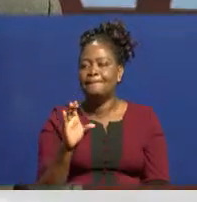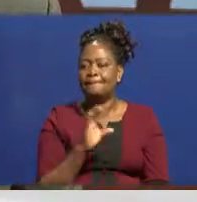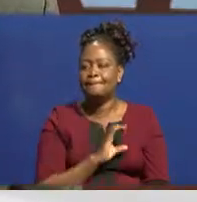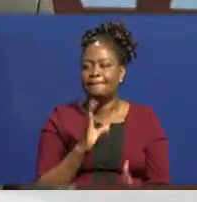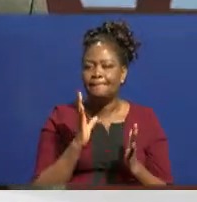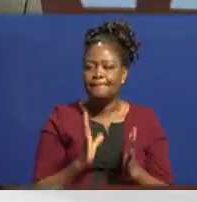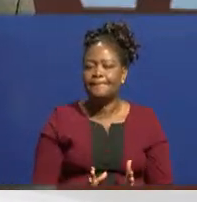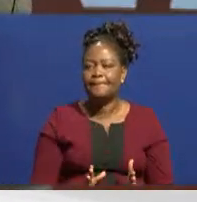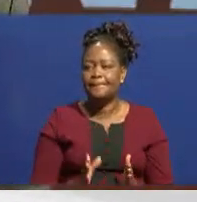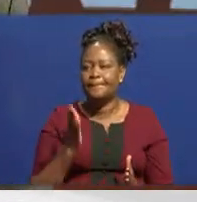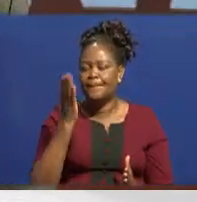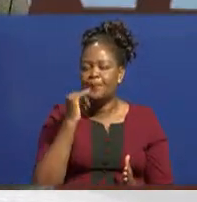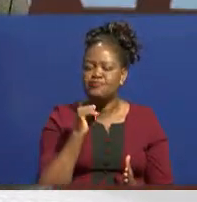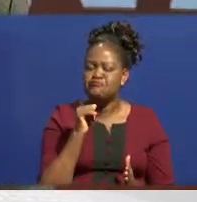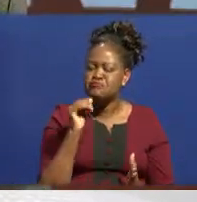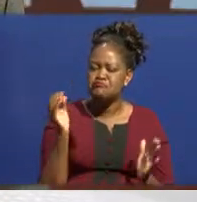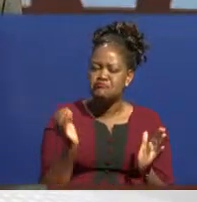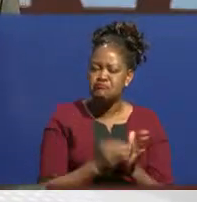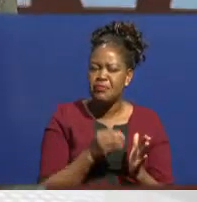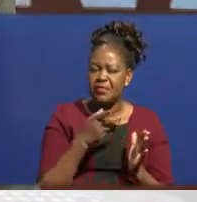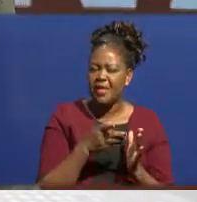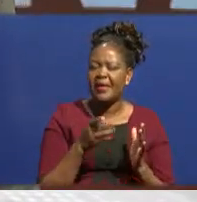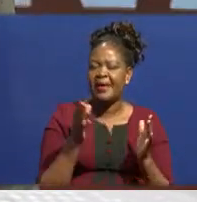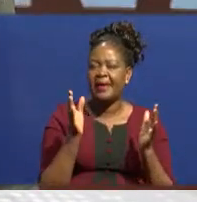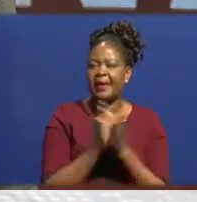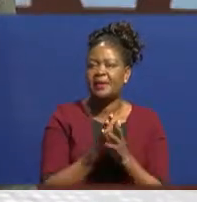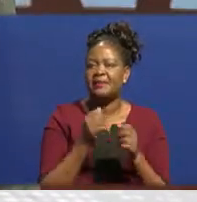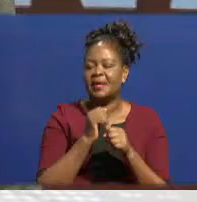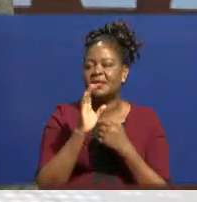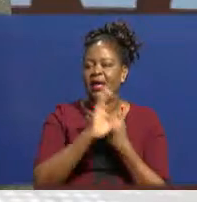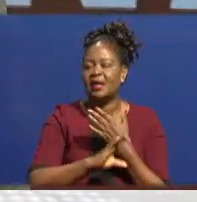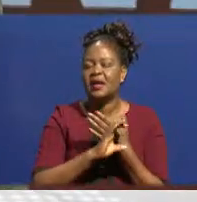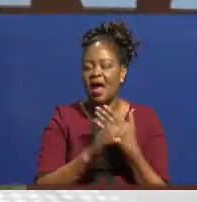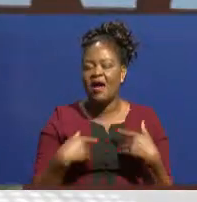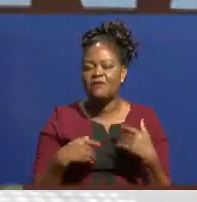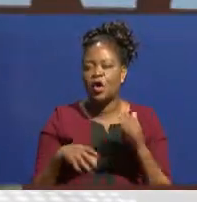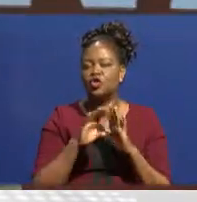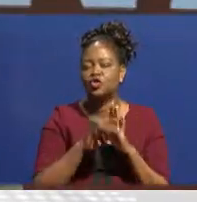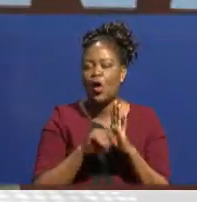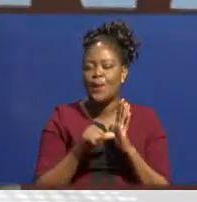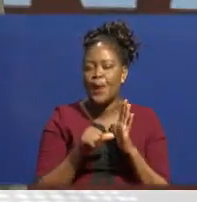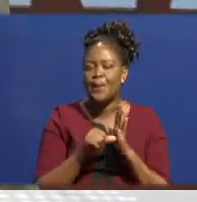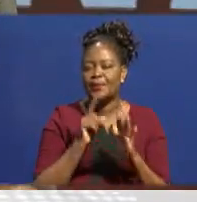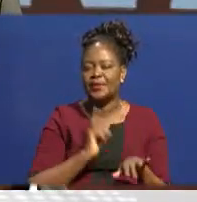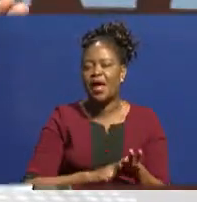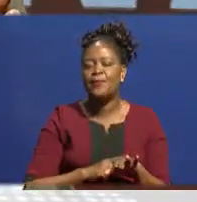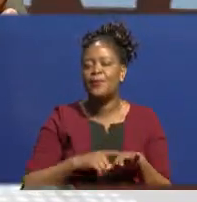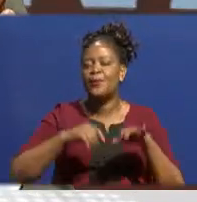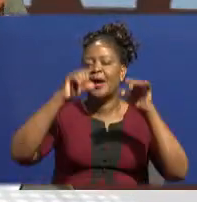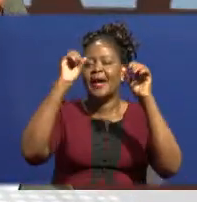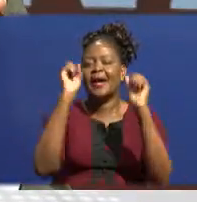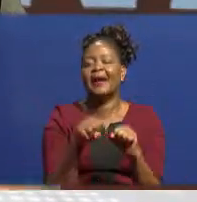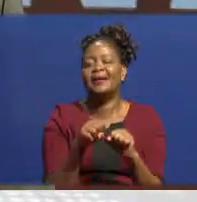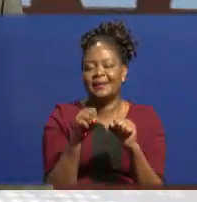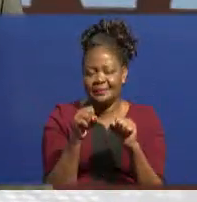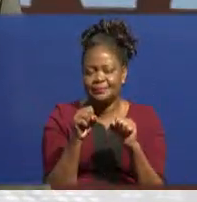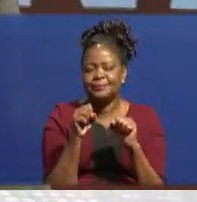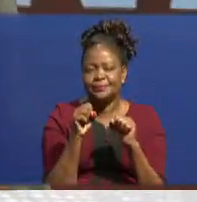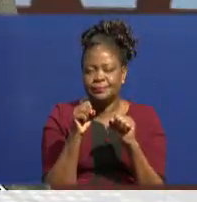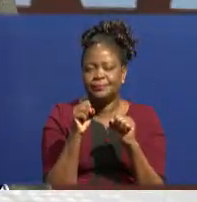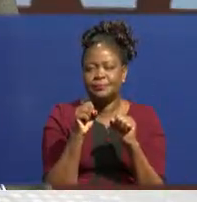commissioners. Why do we anchor that and subject the country into constitutional crisis when we are able to